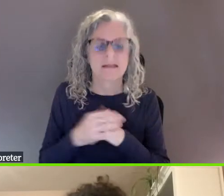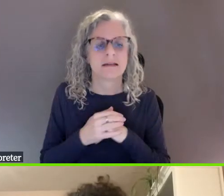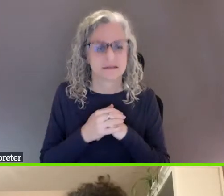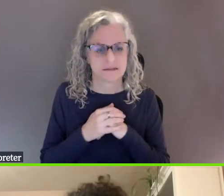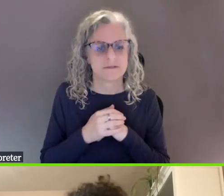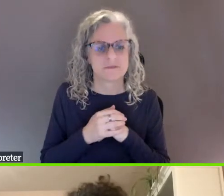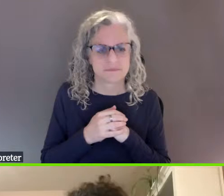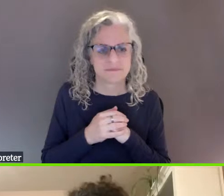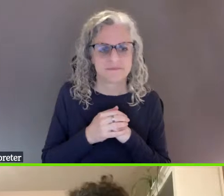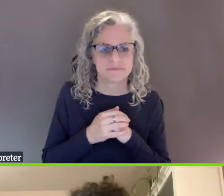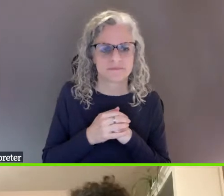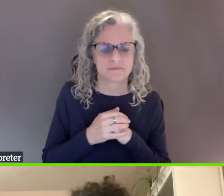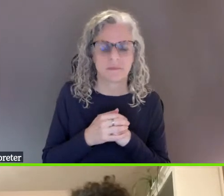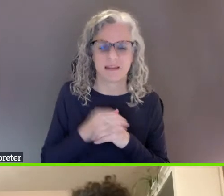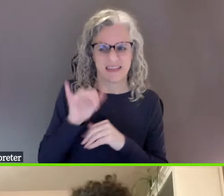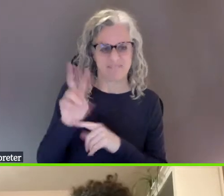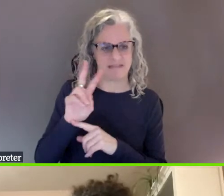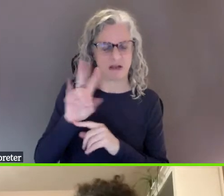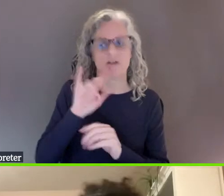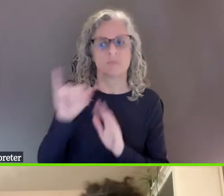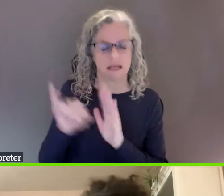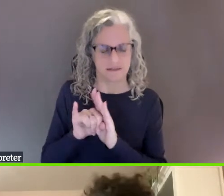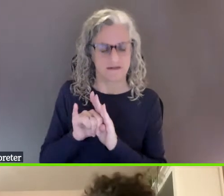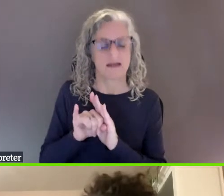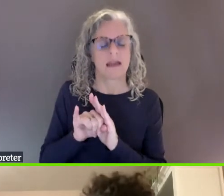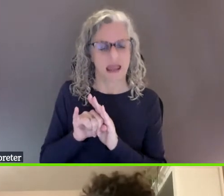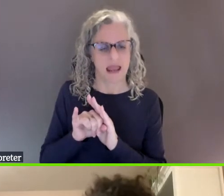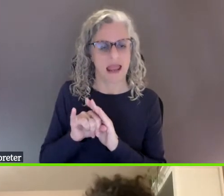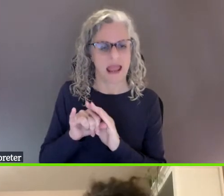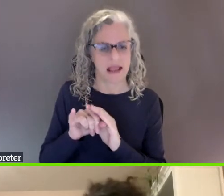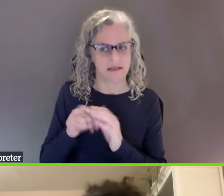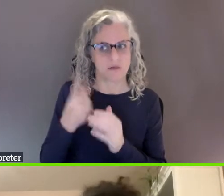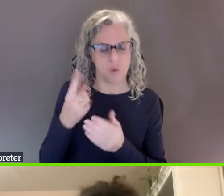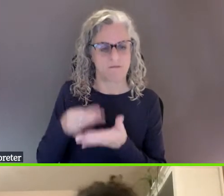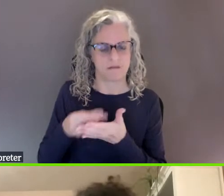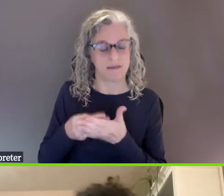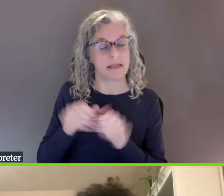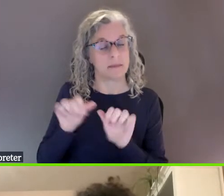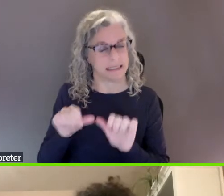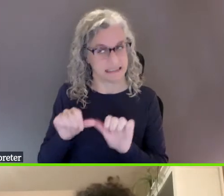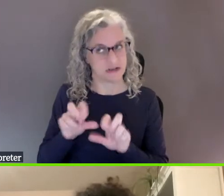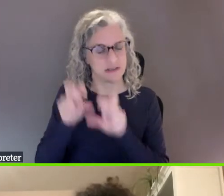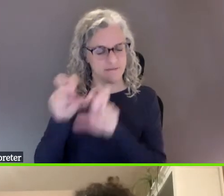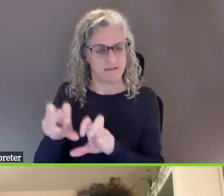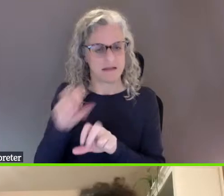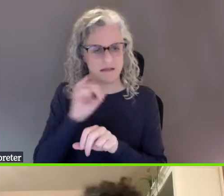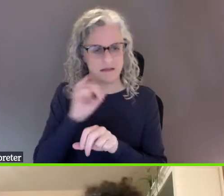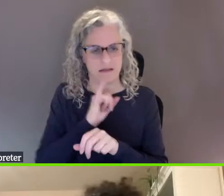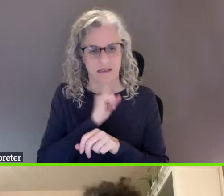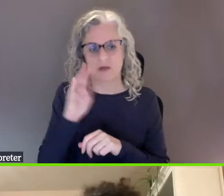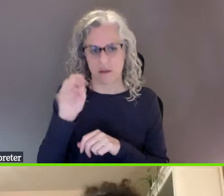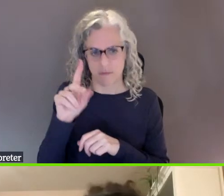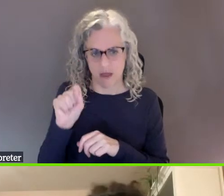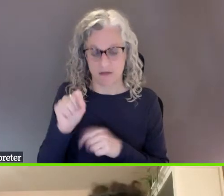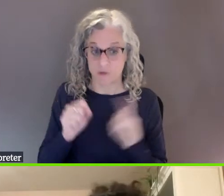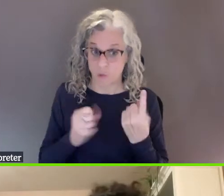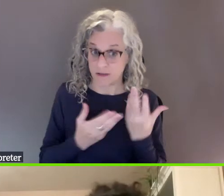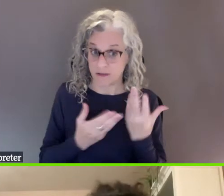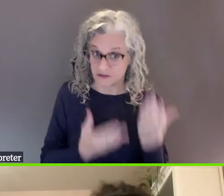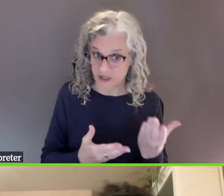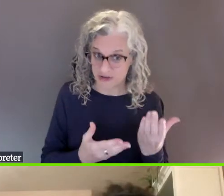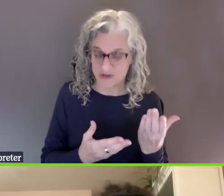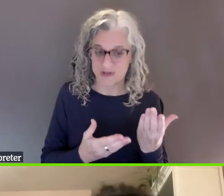been identified by a lot of people as a fund that potentially could be investing in Israel bonds. And one suggestion has been to look